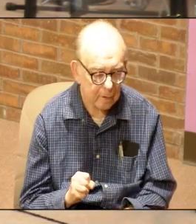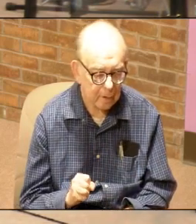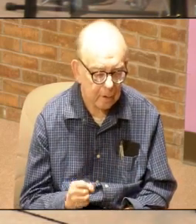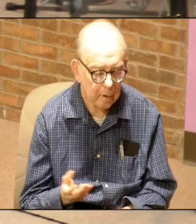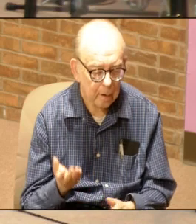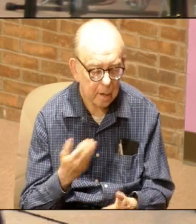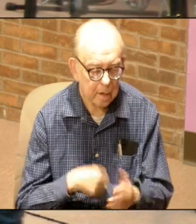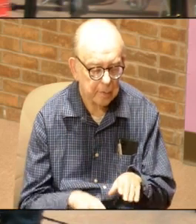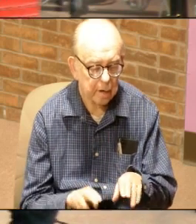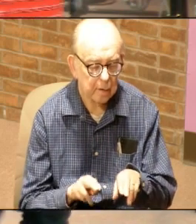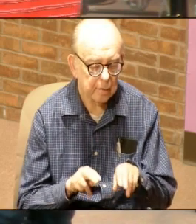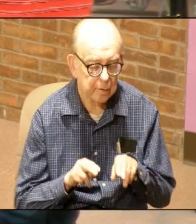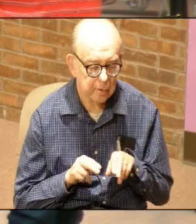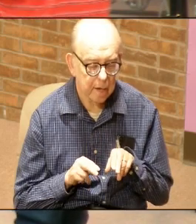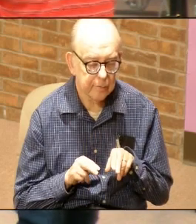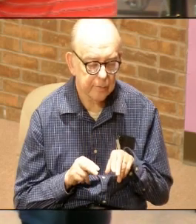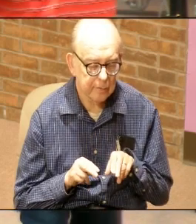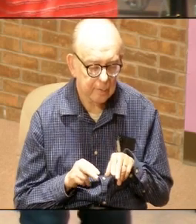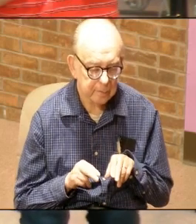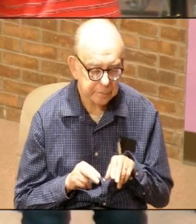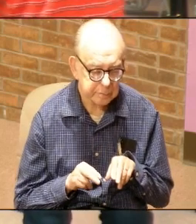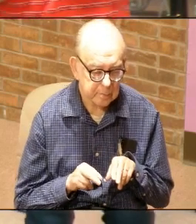Coming out of the grave.